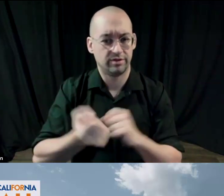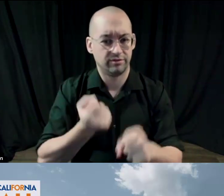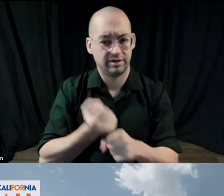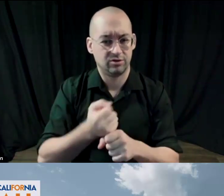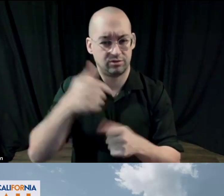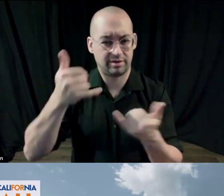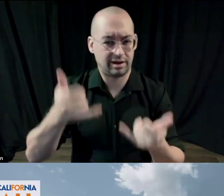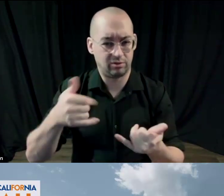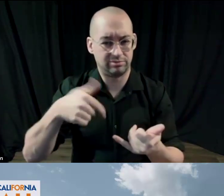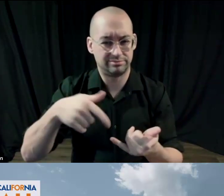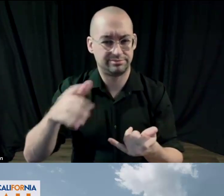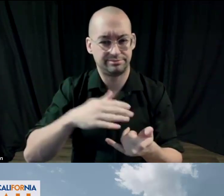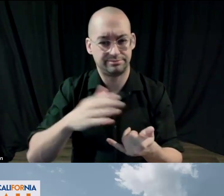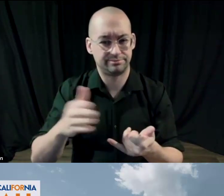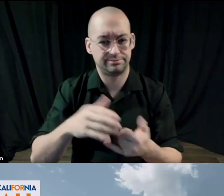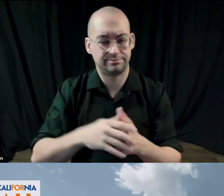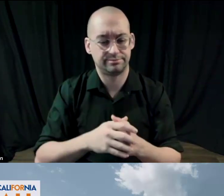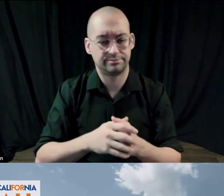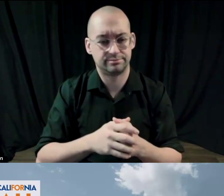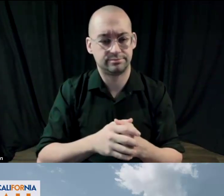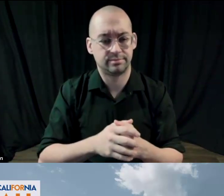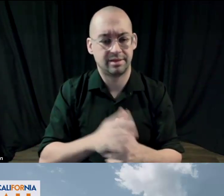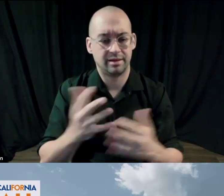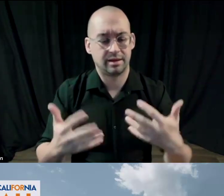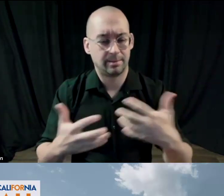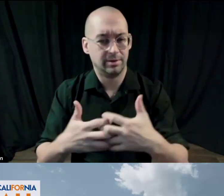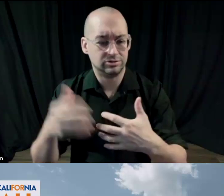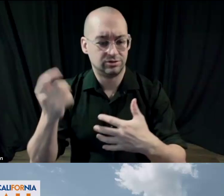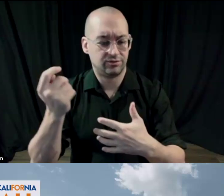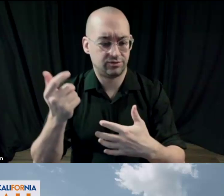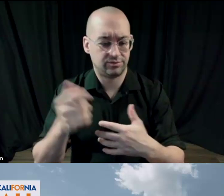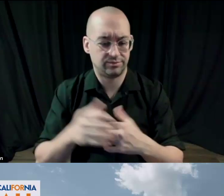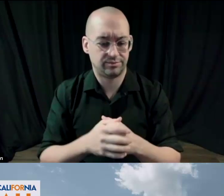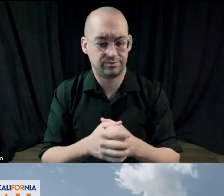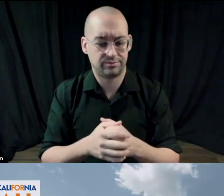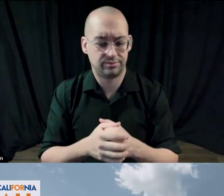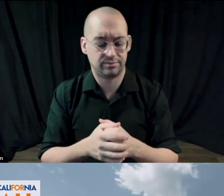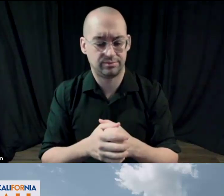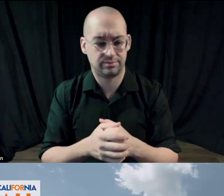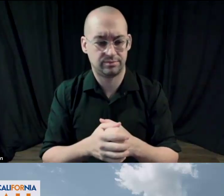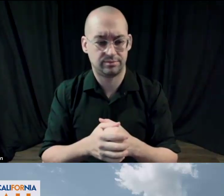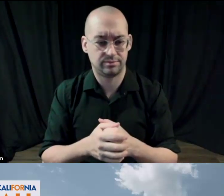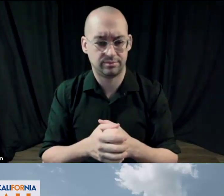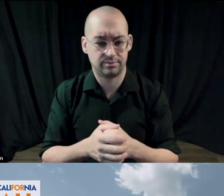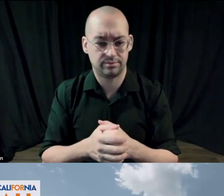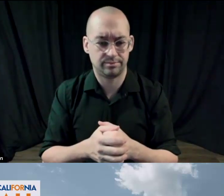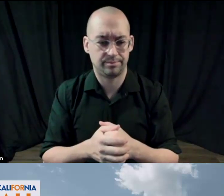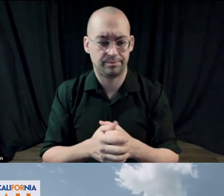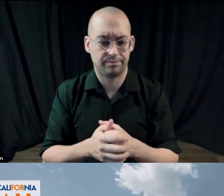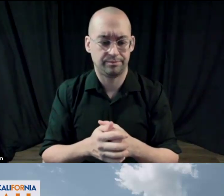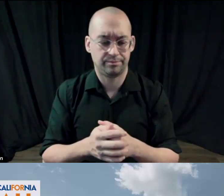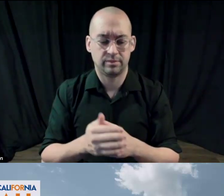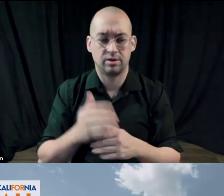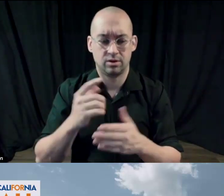Thank you, Scott. And a follow-up question, again, a combination of a couple. The question about what has CDT or broadband